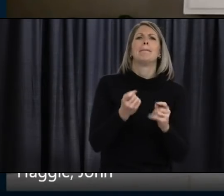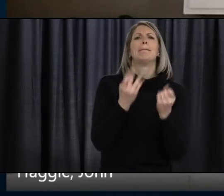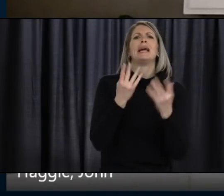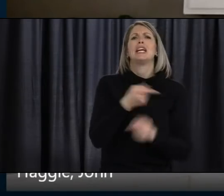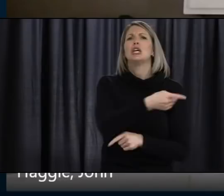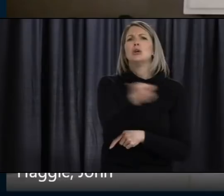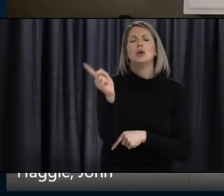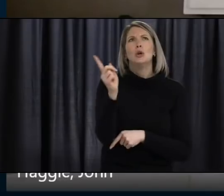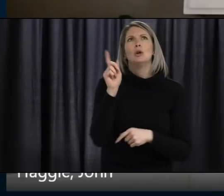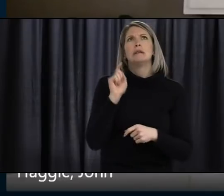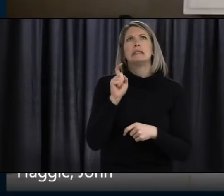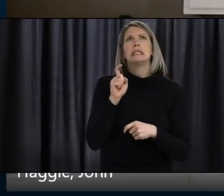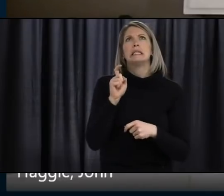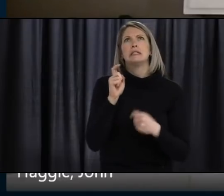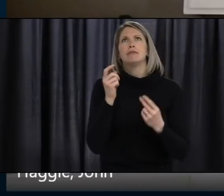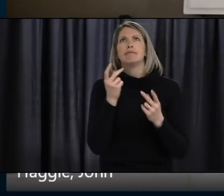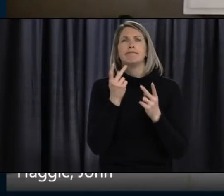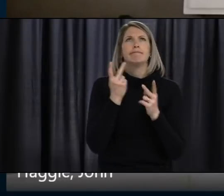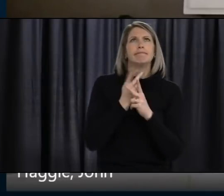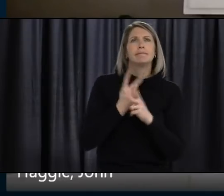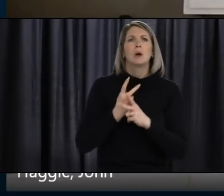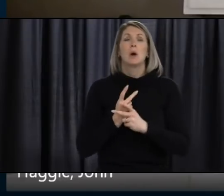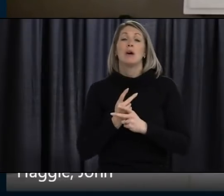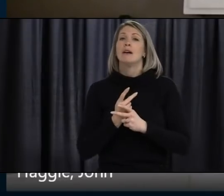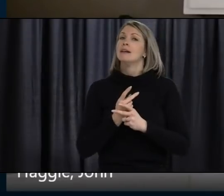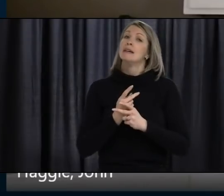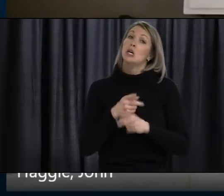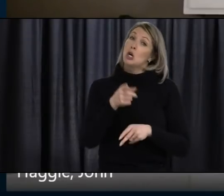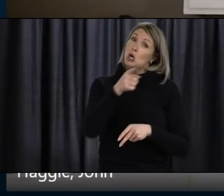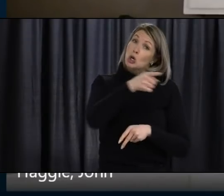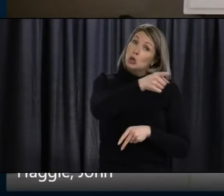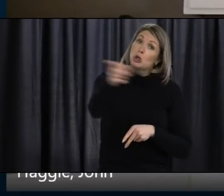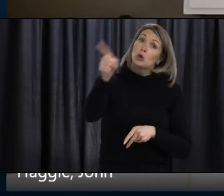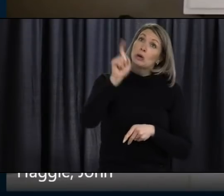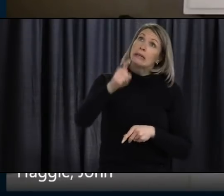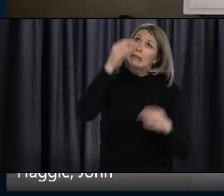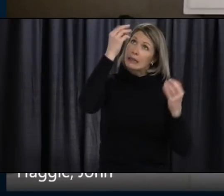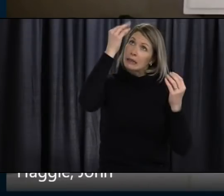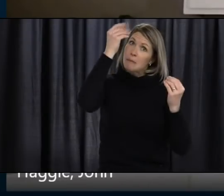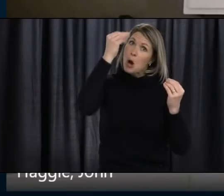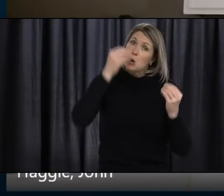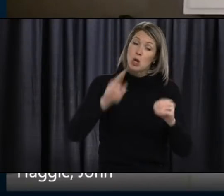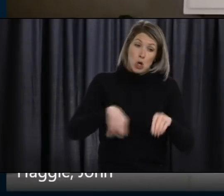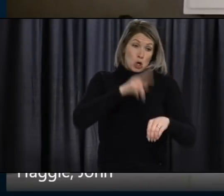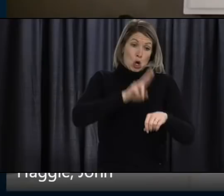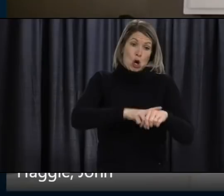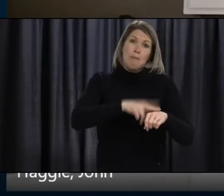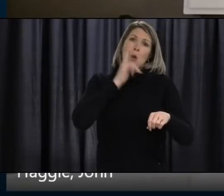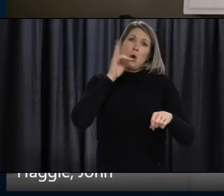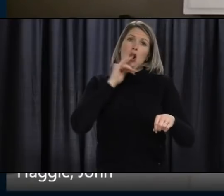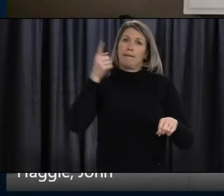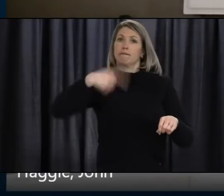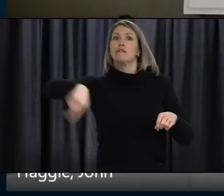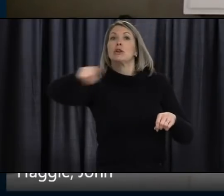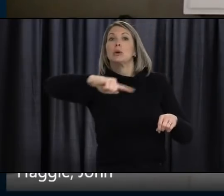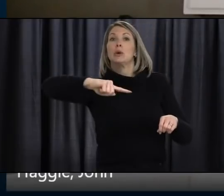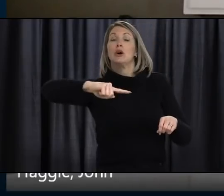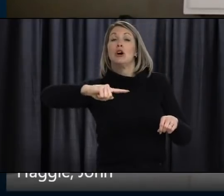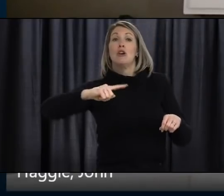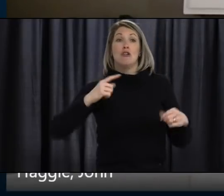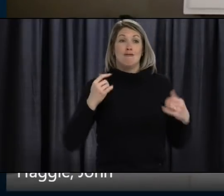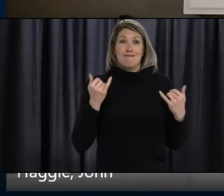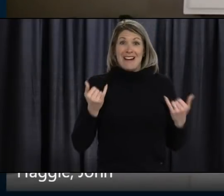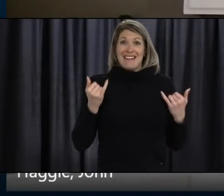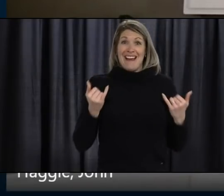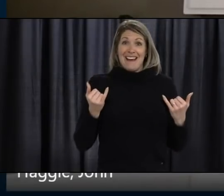you need to reset your expectations as to what normal will be henceforth. This virus, even under ideal